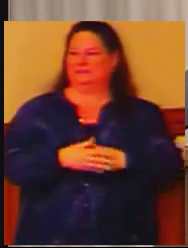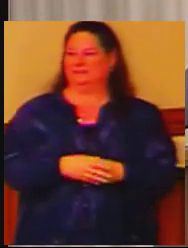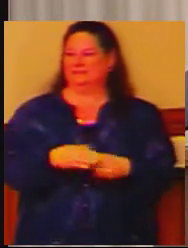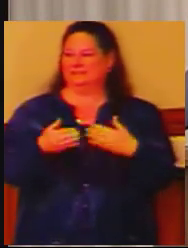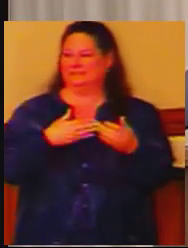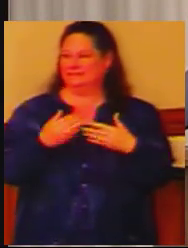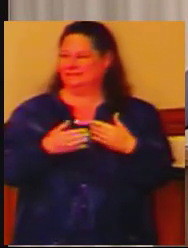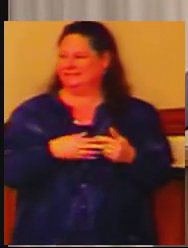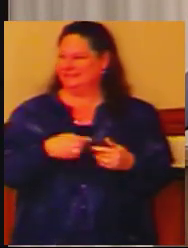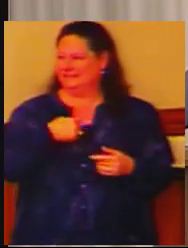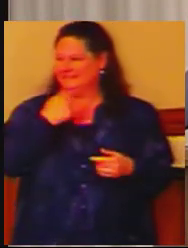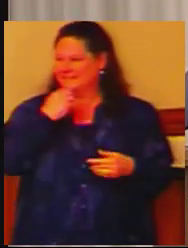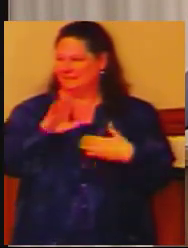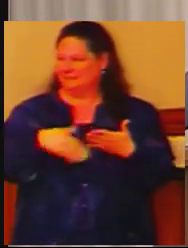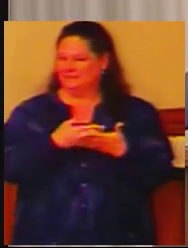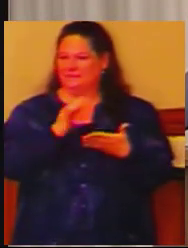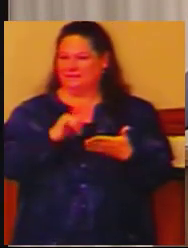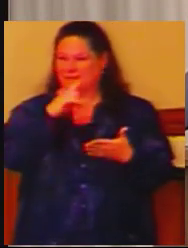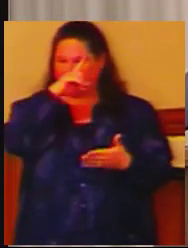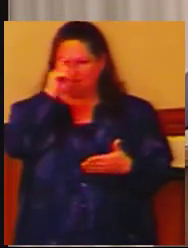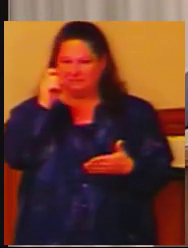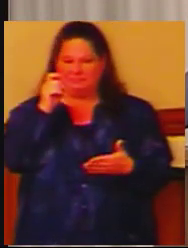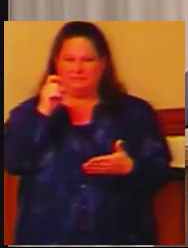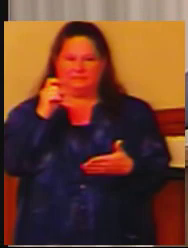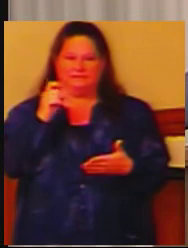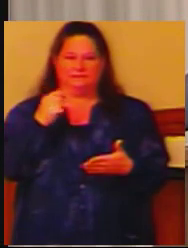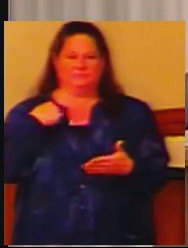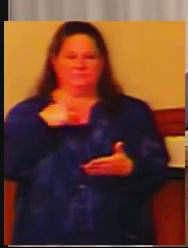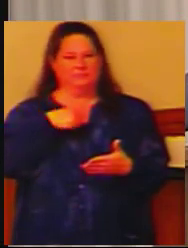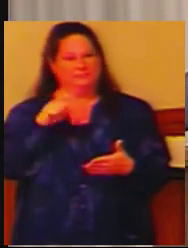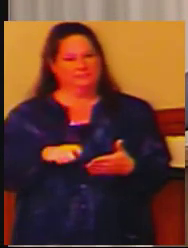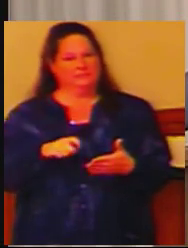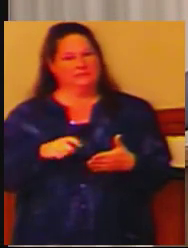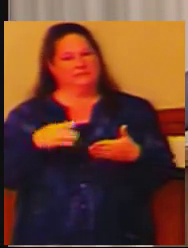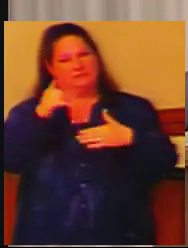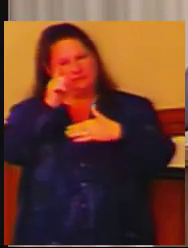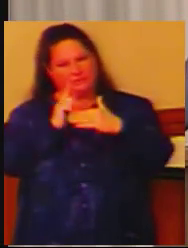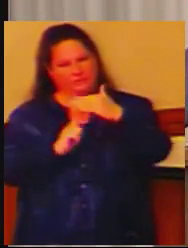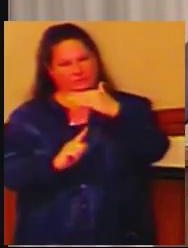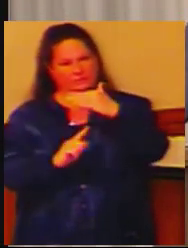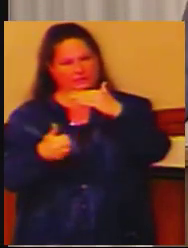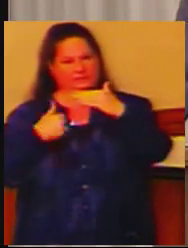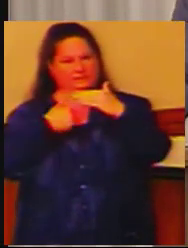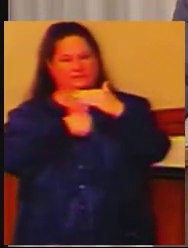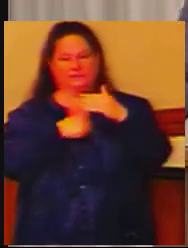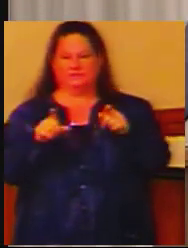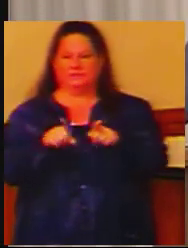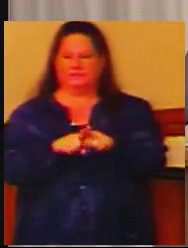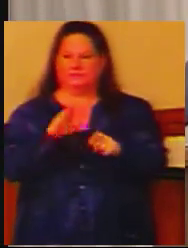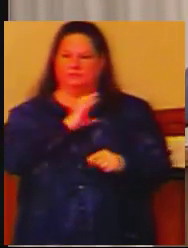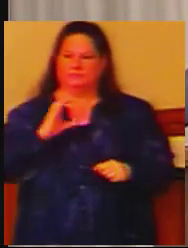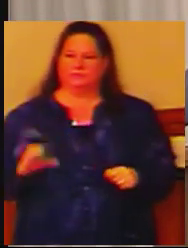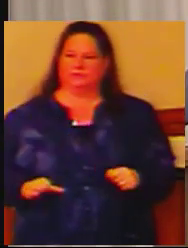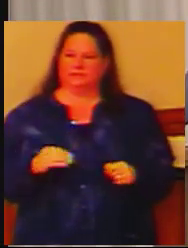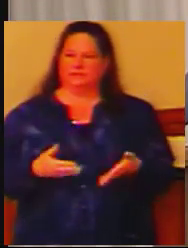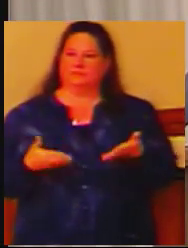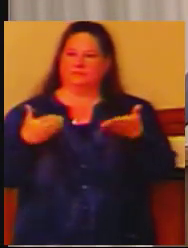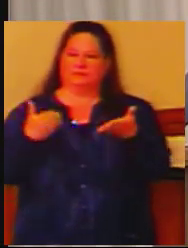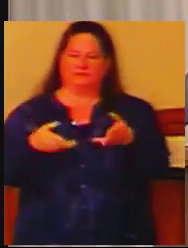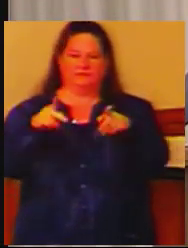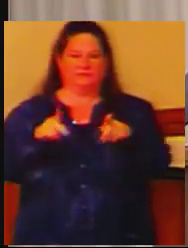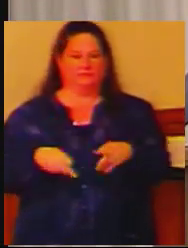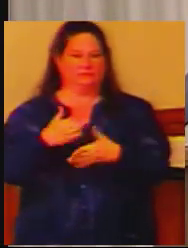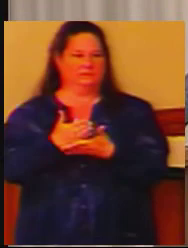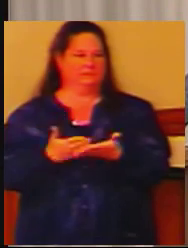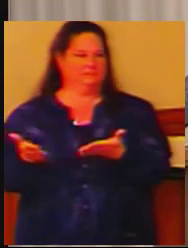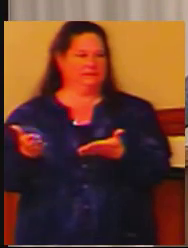I say all that because we must be able to lower ourselves as Christ did and offer somebody something